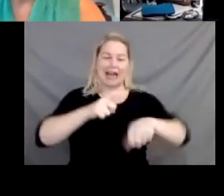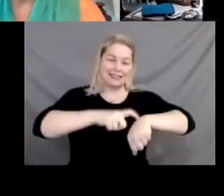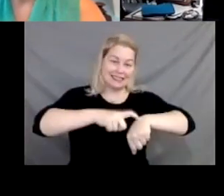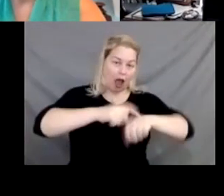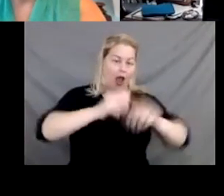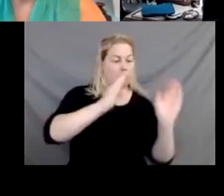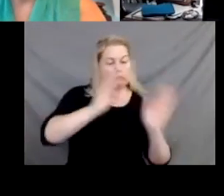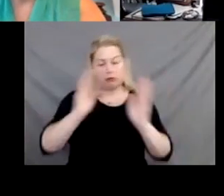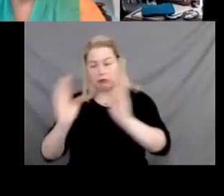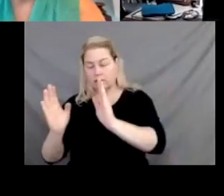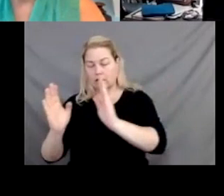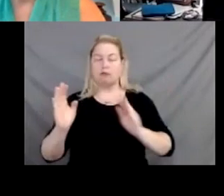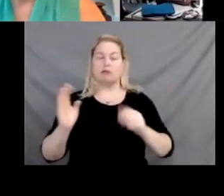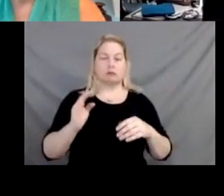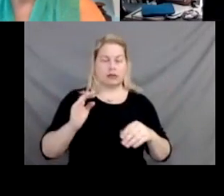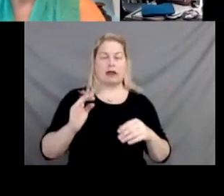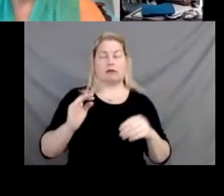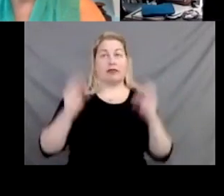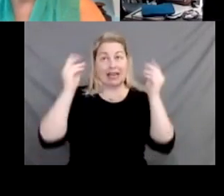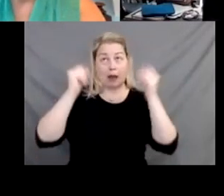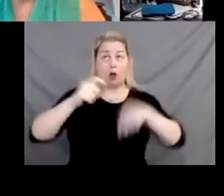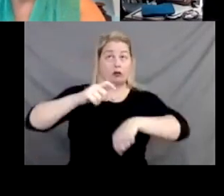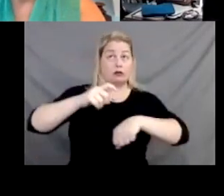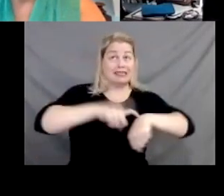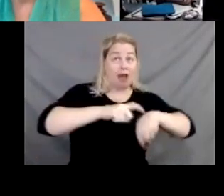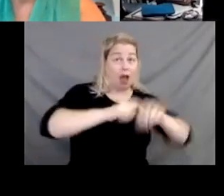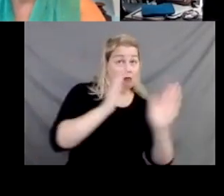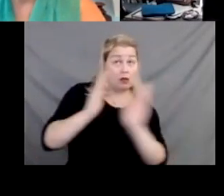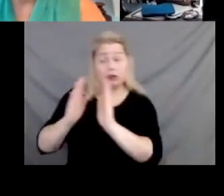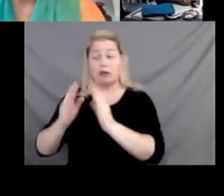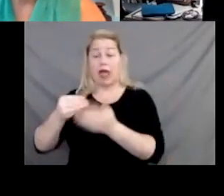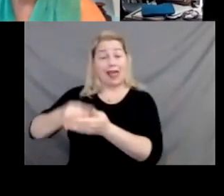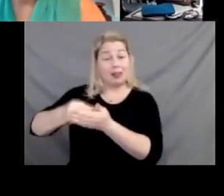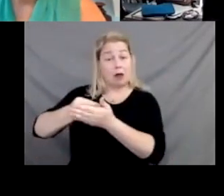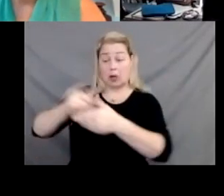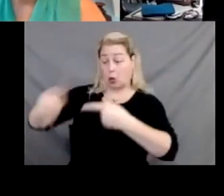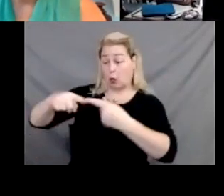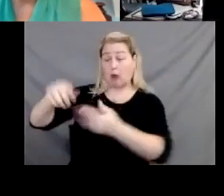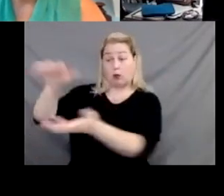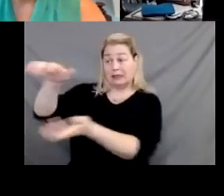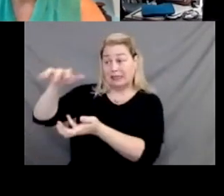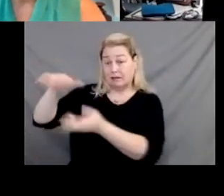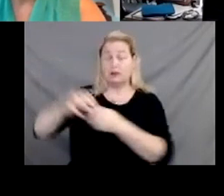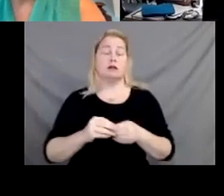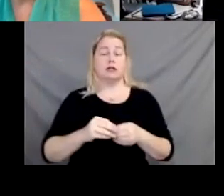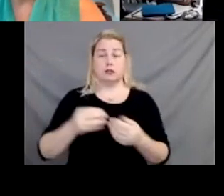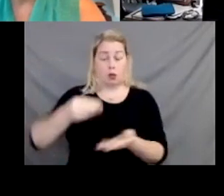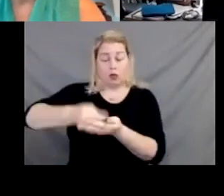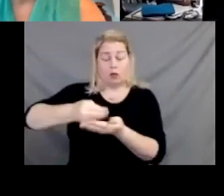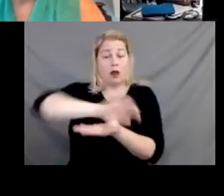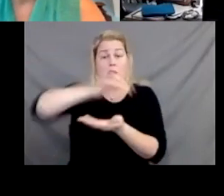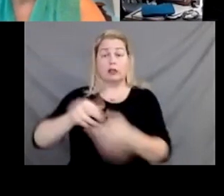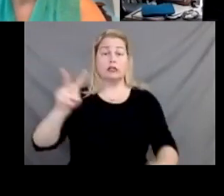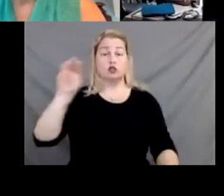when we were going to be able to move those funds, that would make more sense. And that is a $2 million line item,